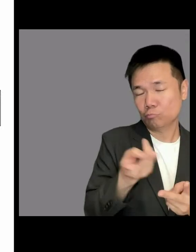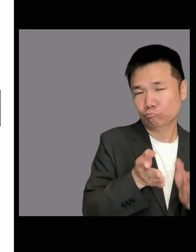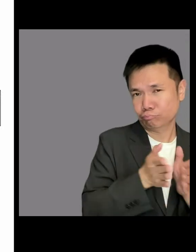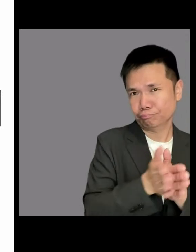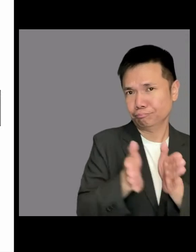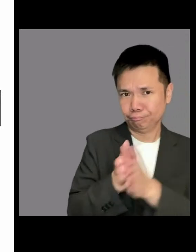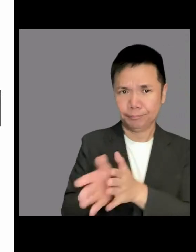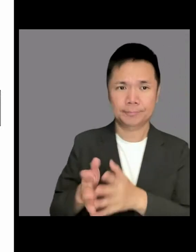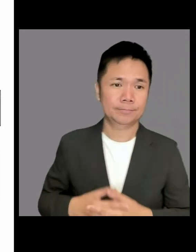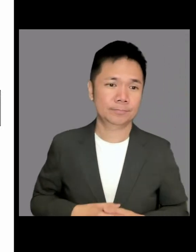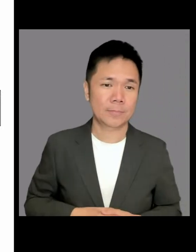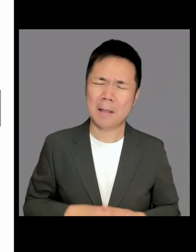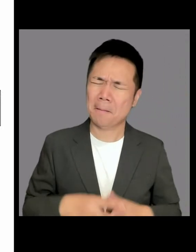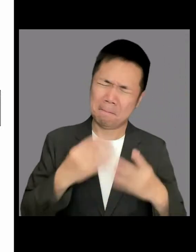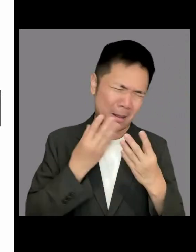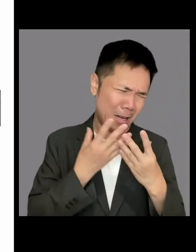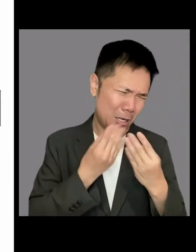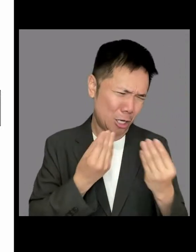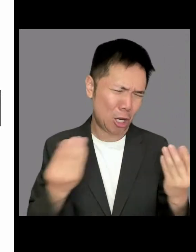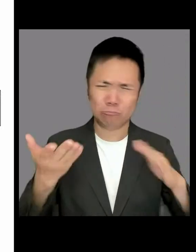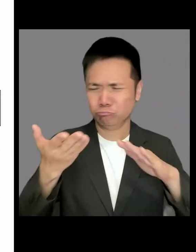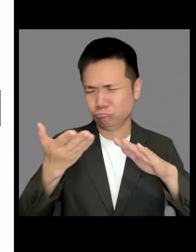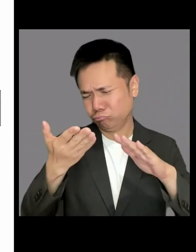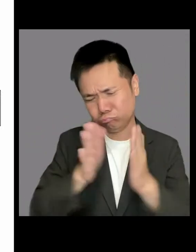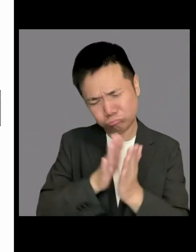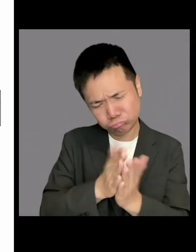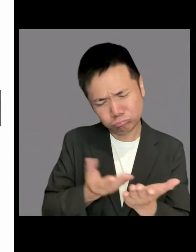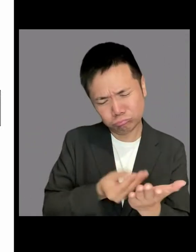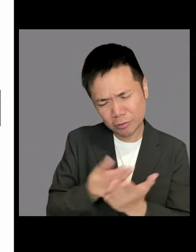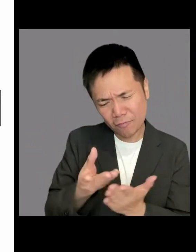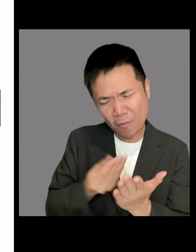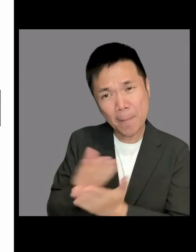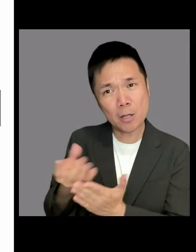is a ton of documentation about just how